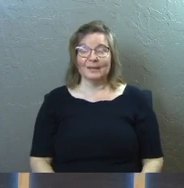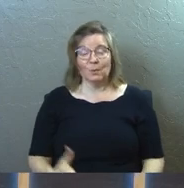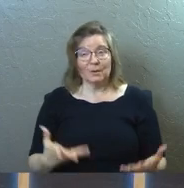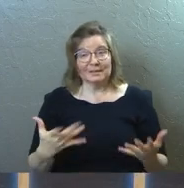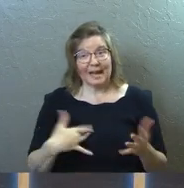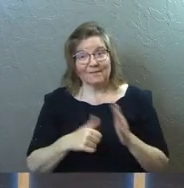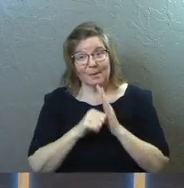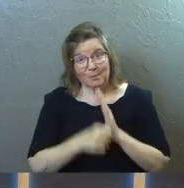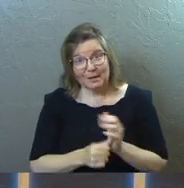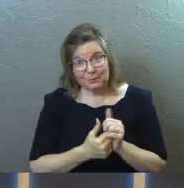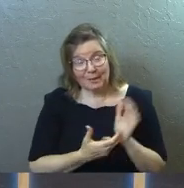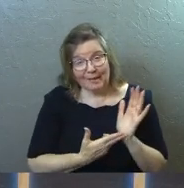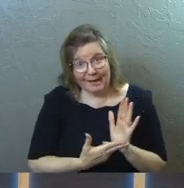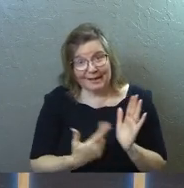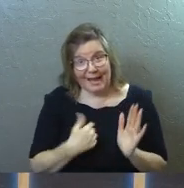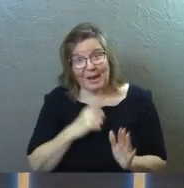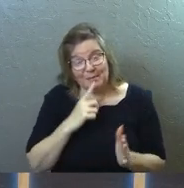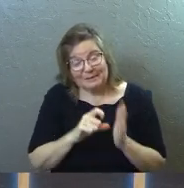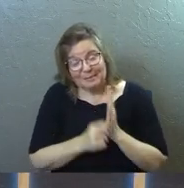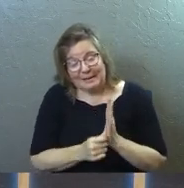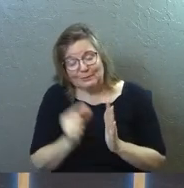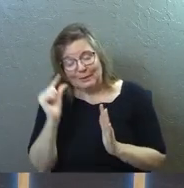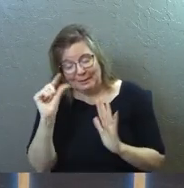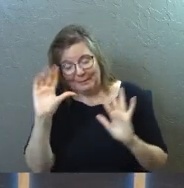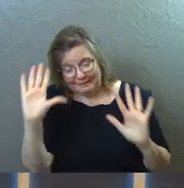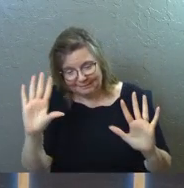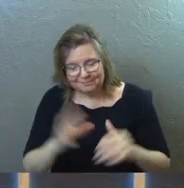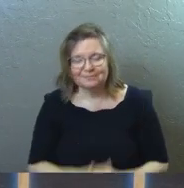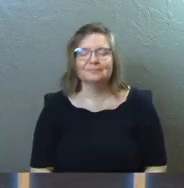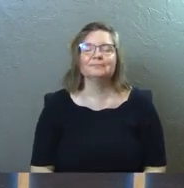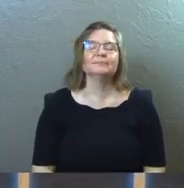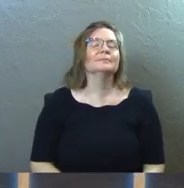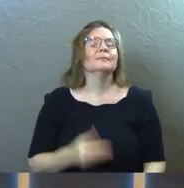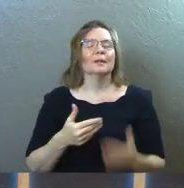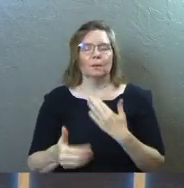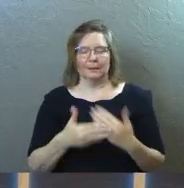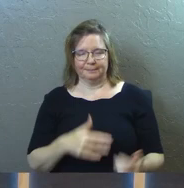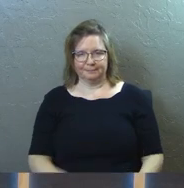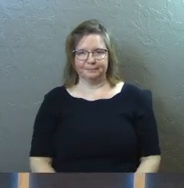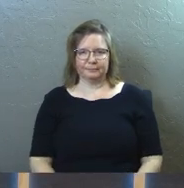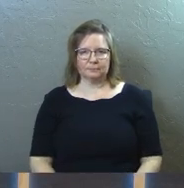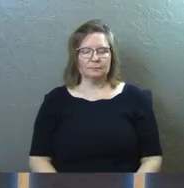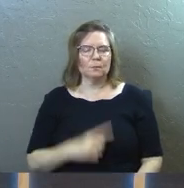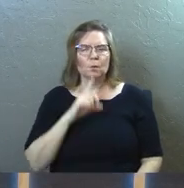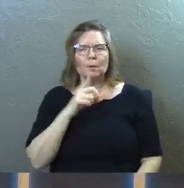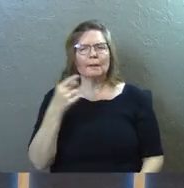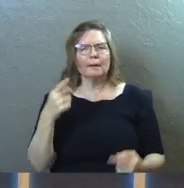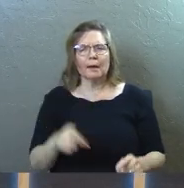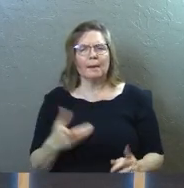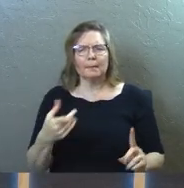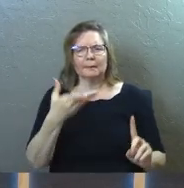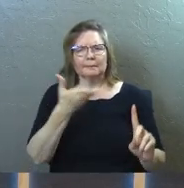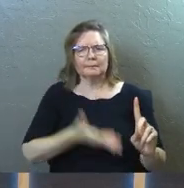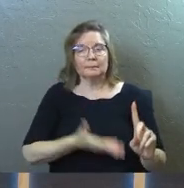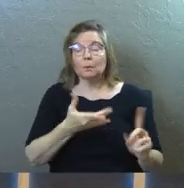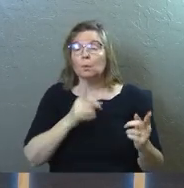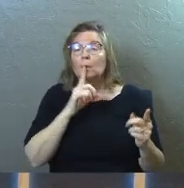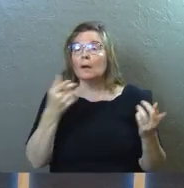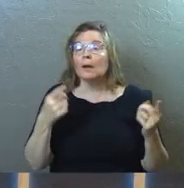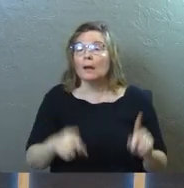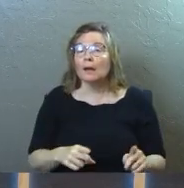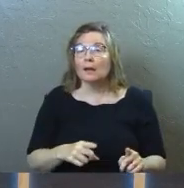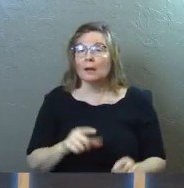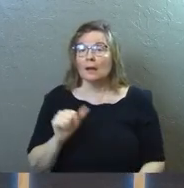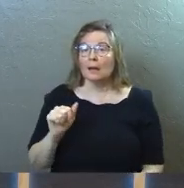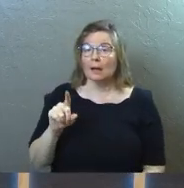Which you're kind of impressed with, right? Like, I was kind of impressed. Anyway, what's really going on here? What's really going on here